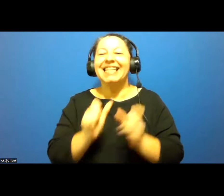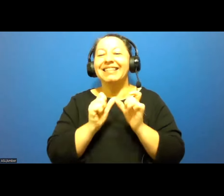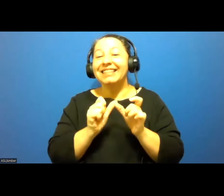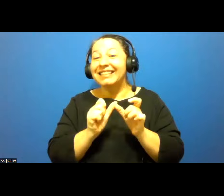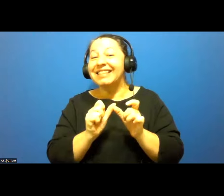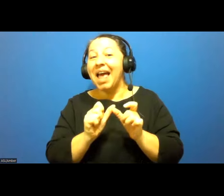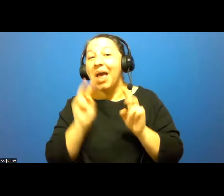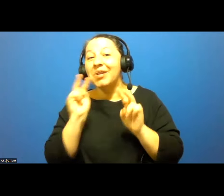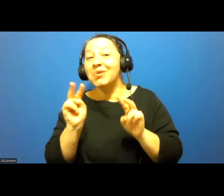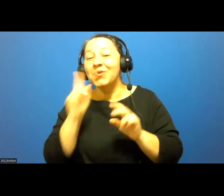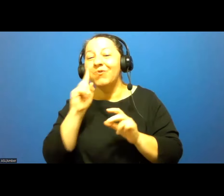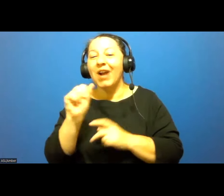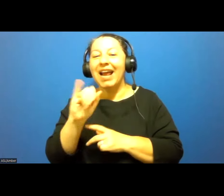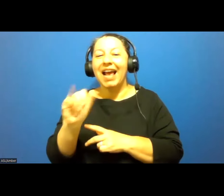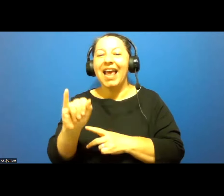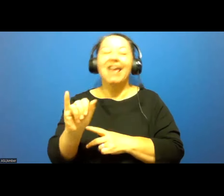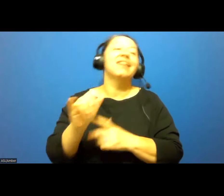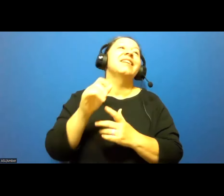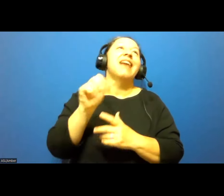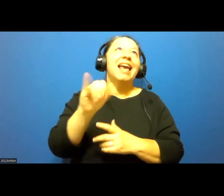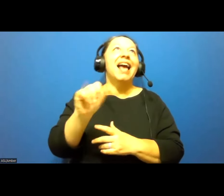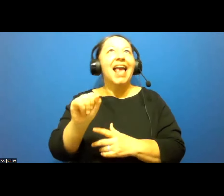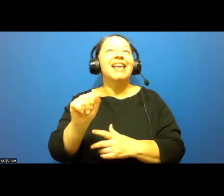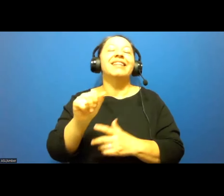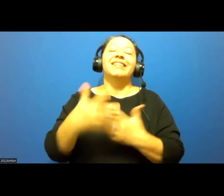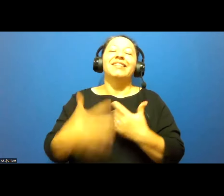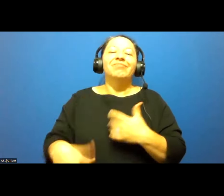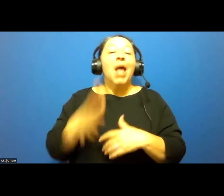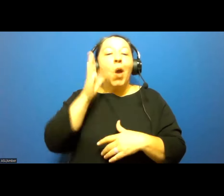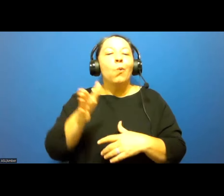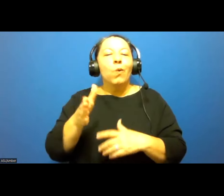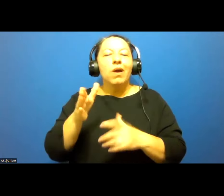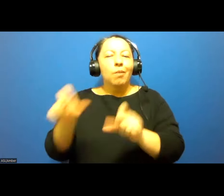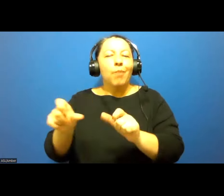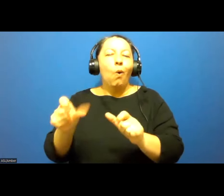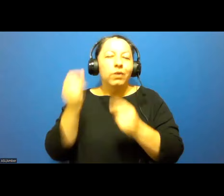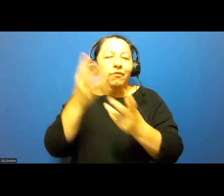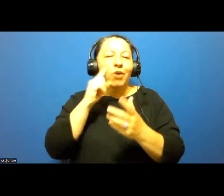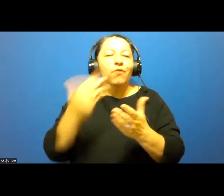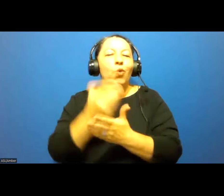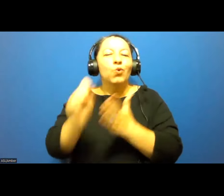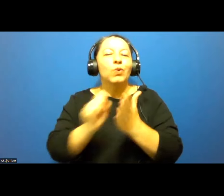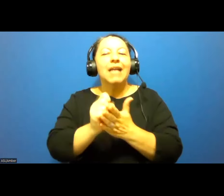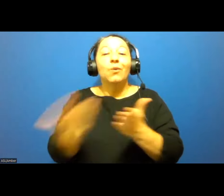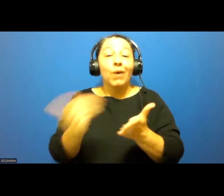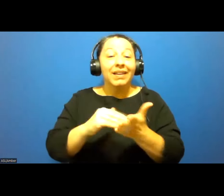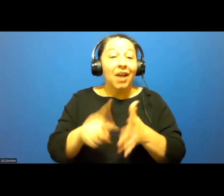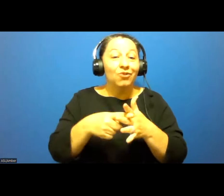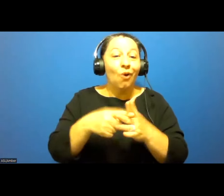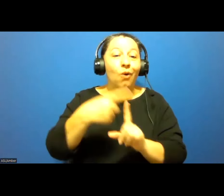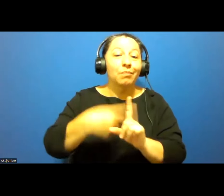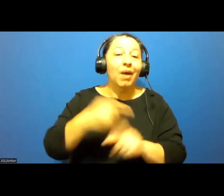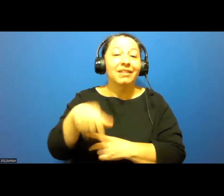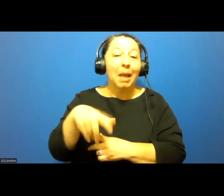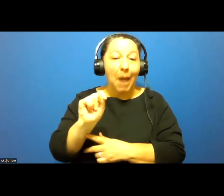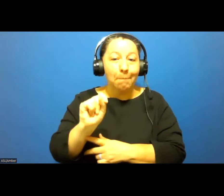send out more information about our next season. And like I said, Archaeology Abridged will again get going in September. In the meantime,